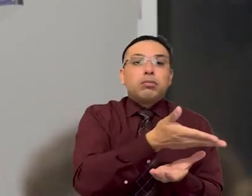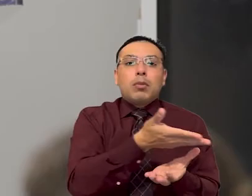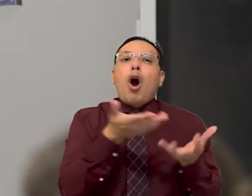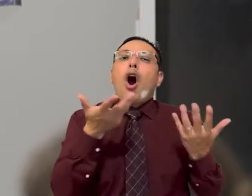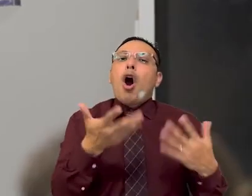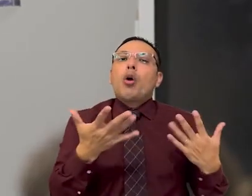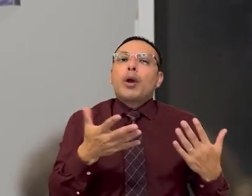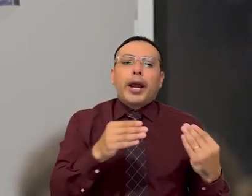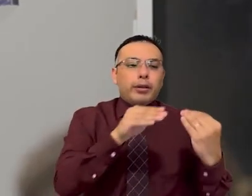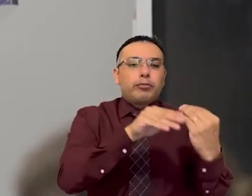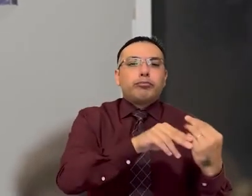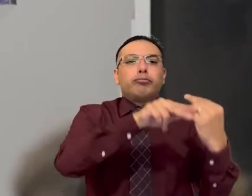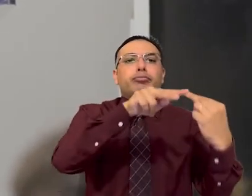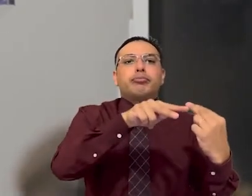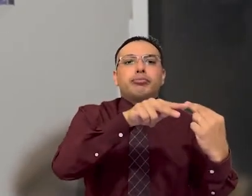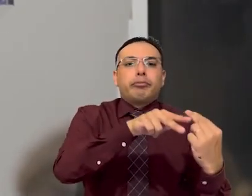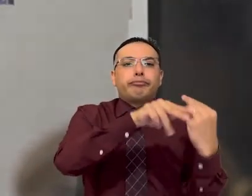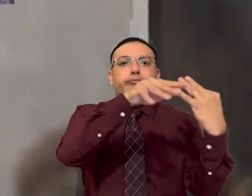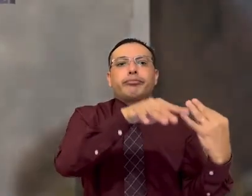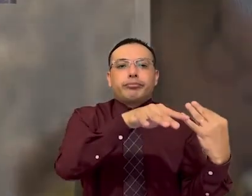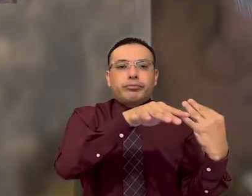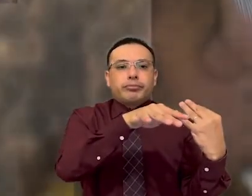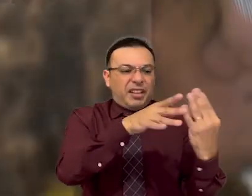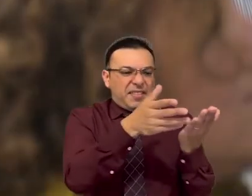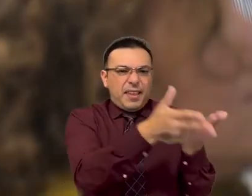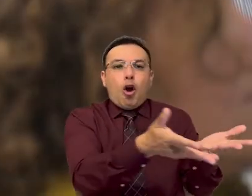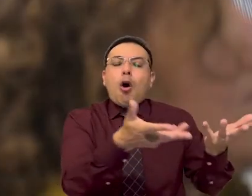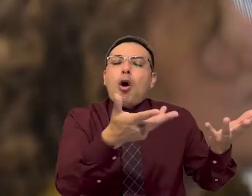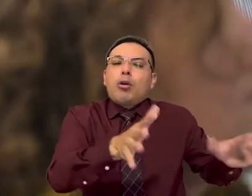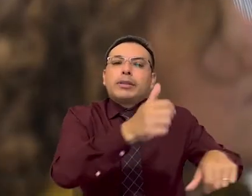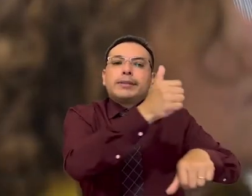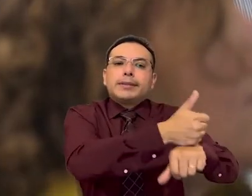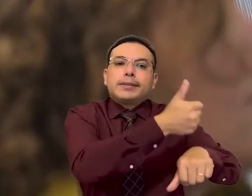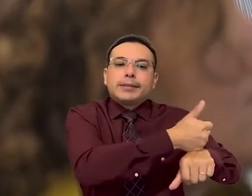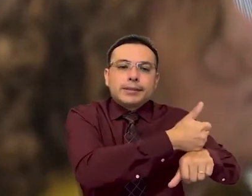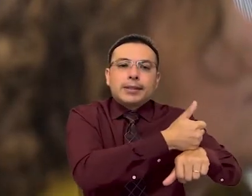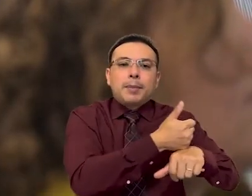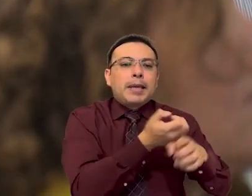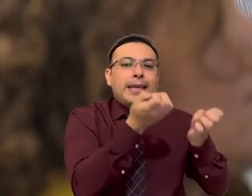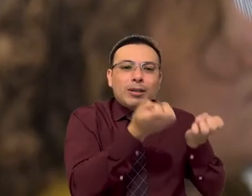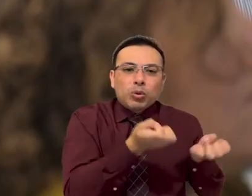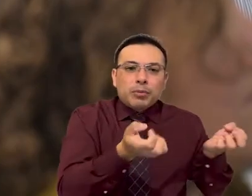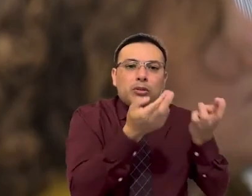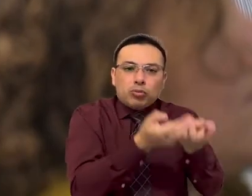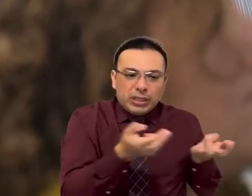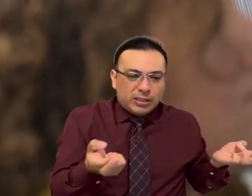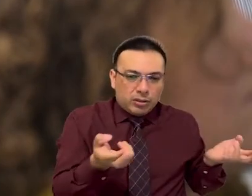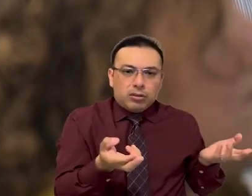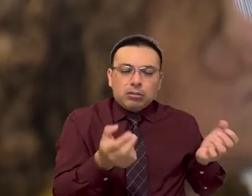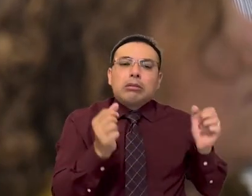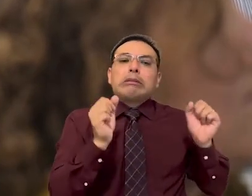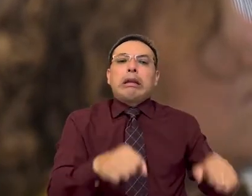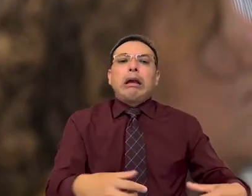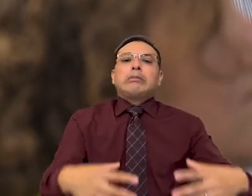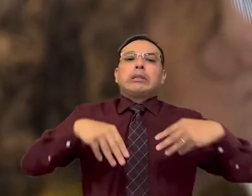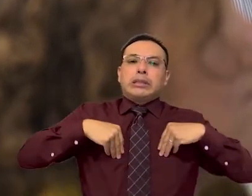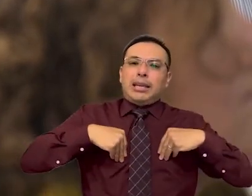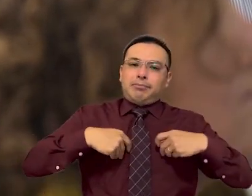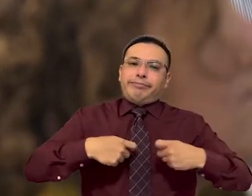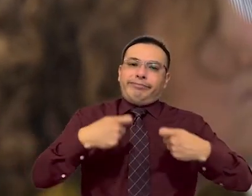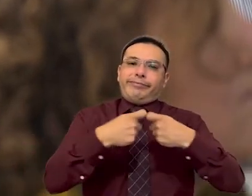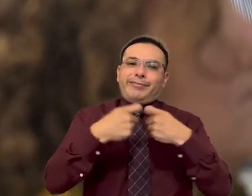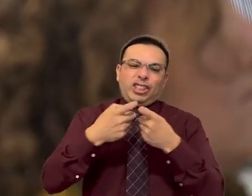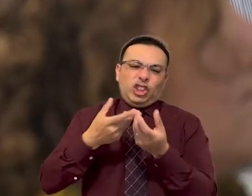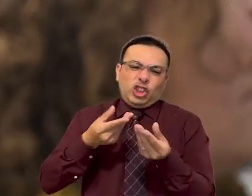the infrastructure exists. And indeed, our contract, when you saw that first grid, how it works, the point of